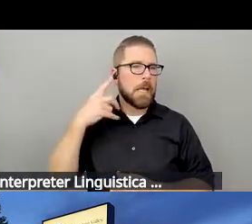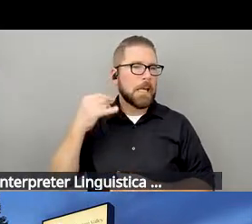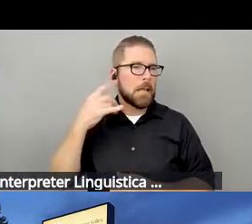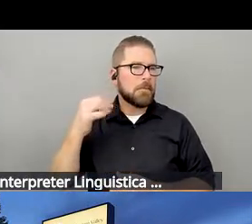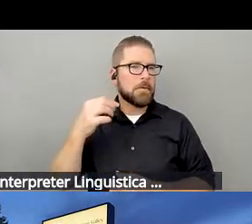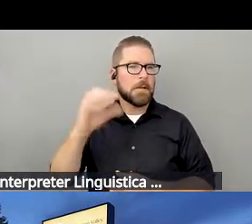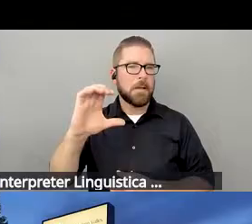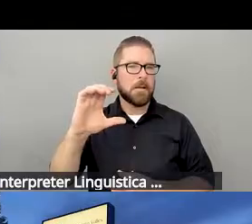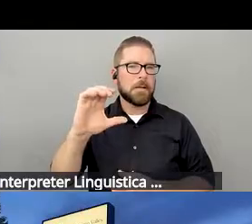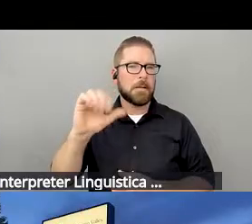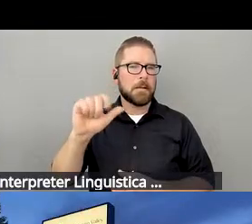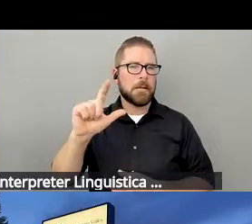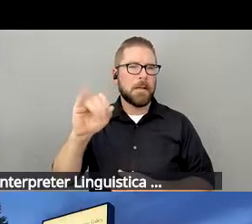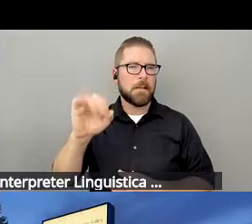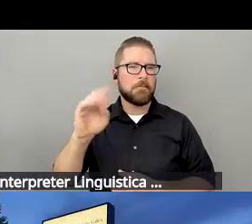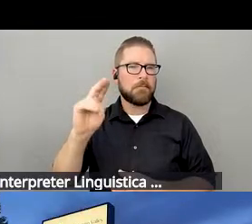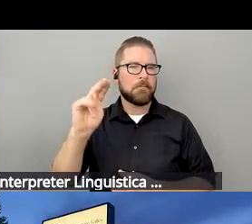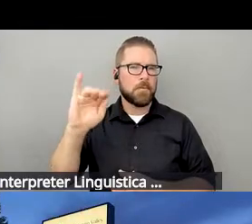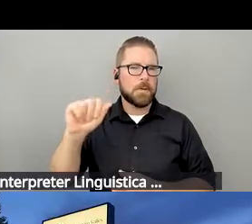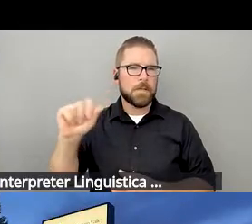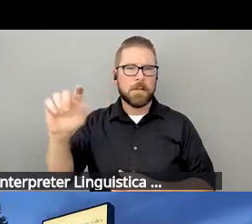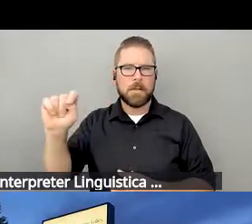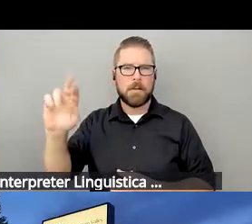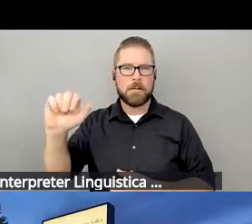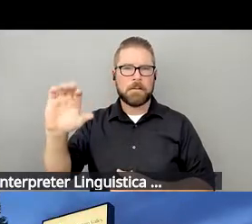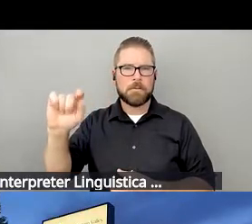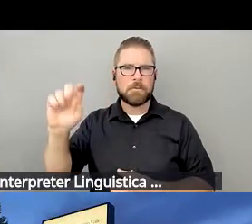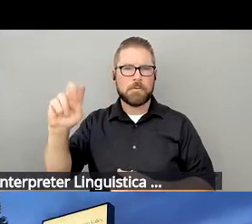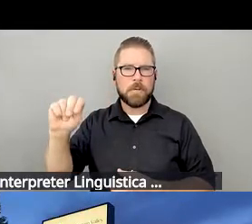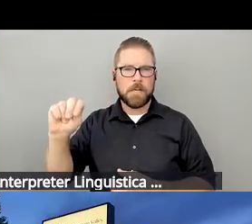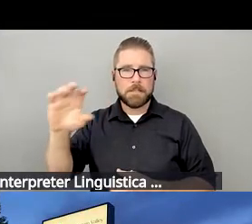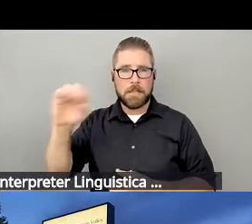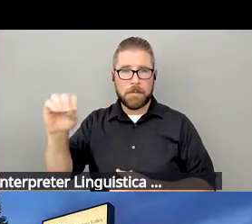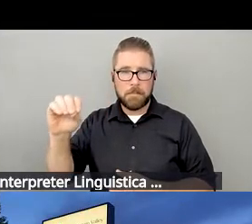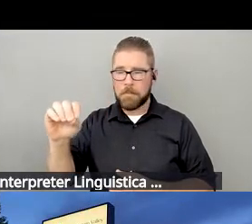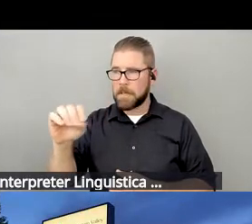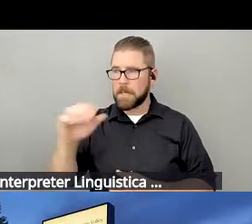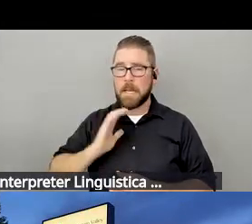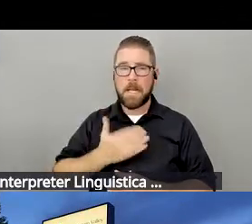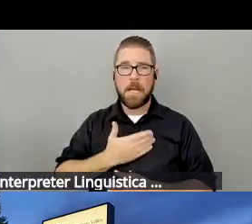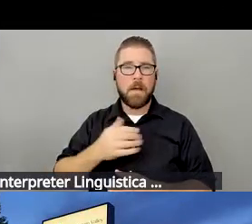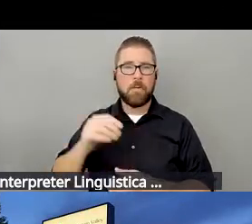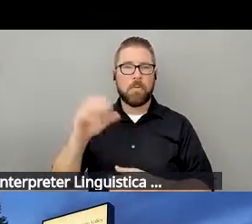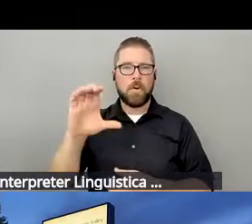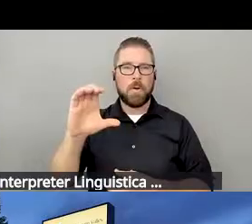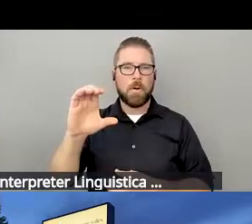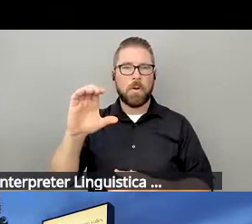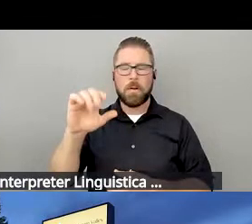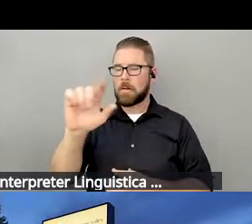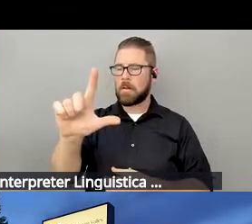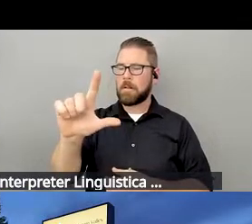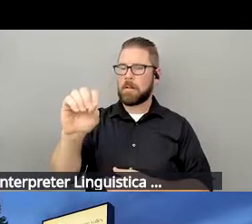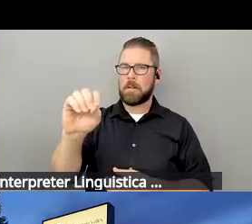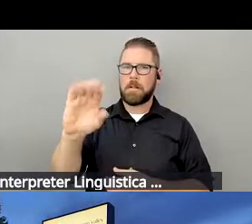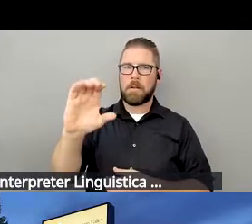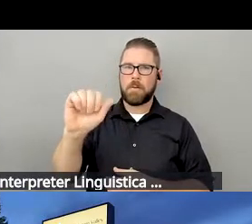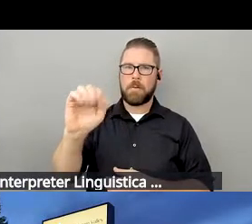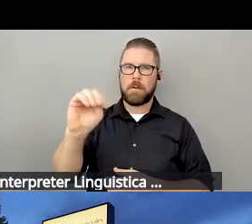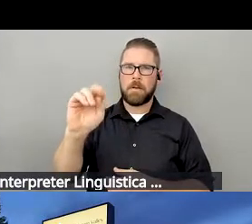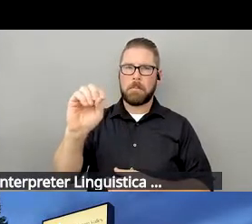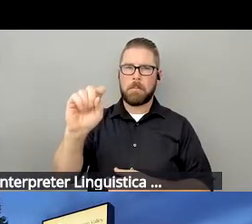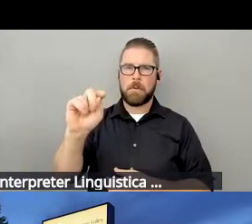is remembering with our locomotives measure. California Traction was interested in,